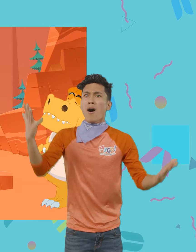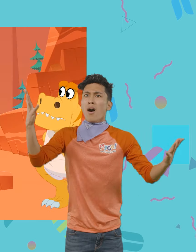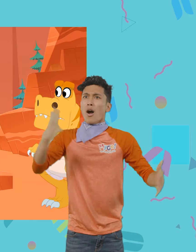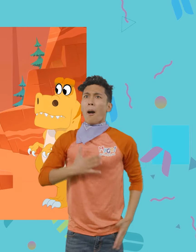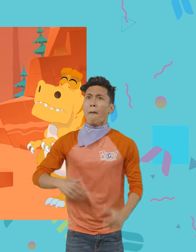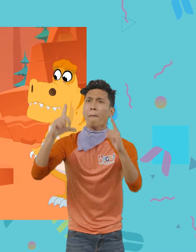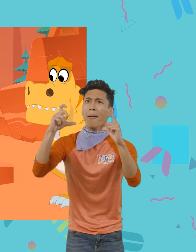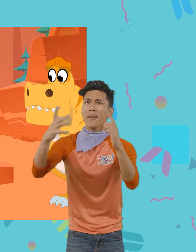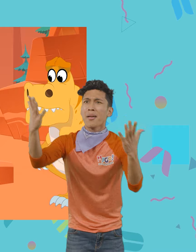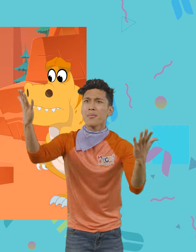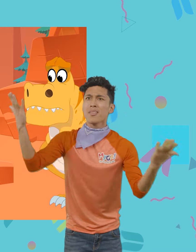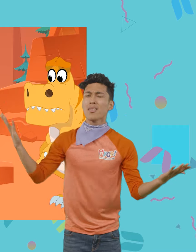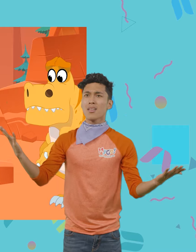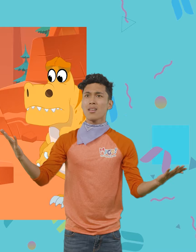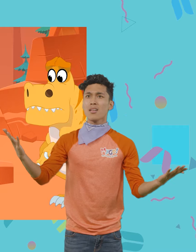camera.